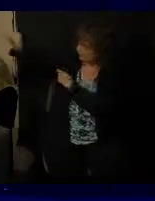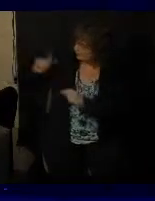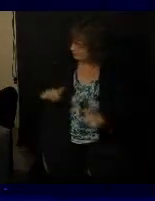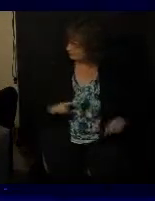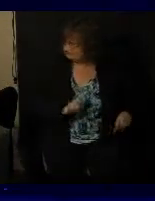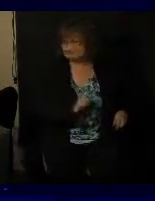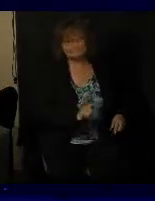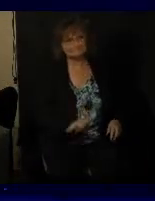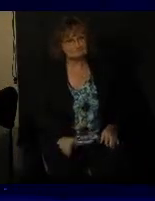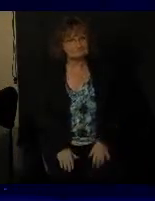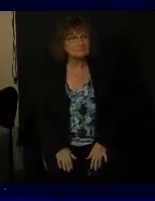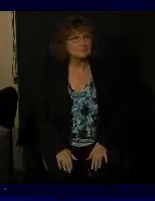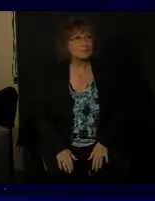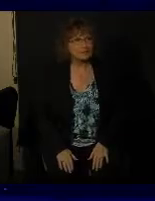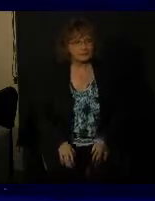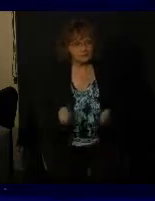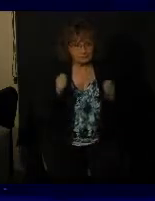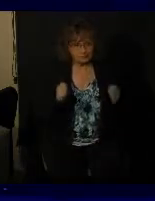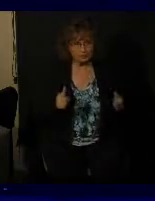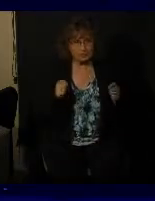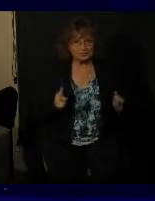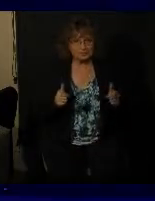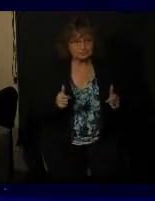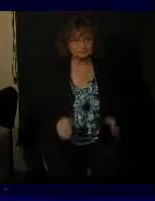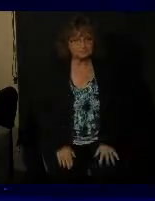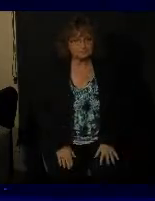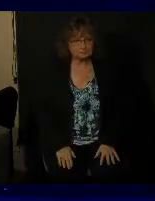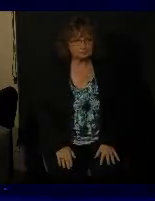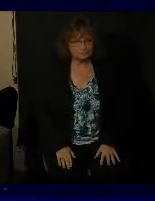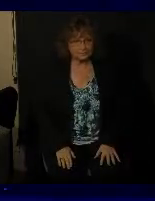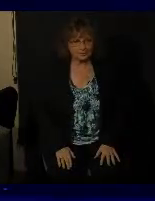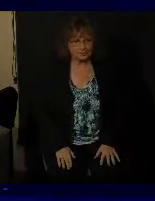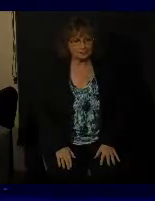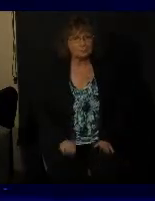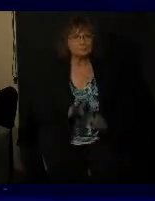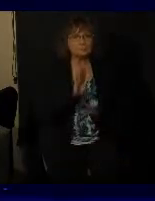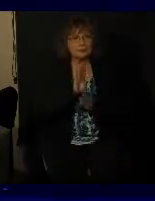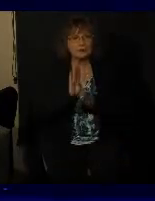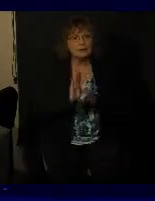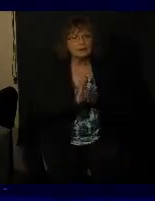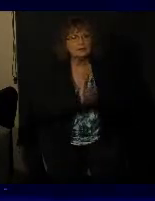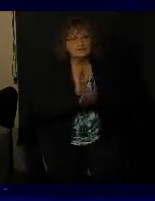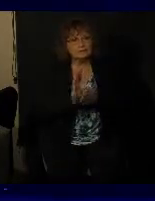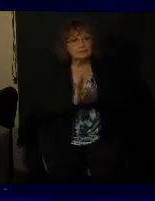Grab that microphone real quick. That video,